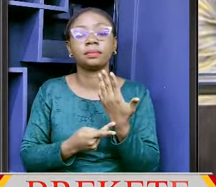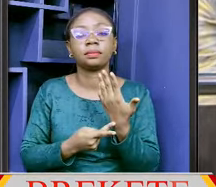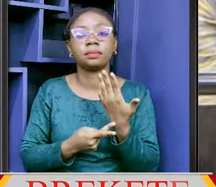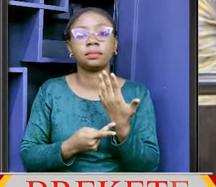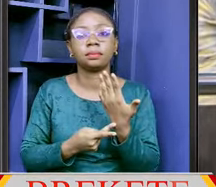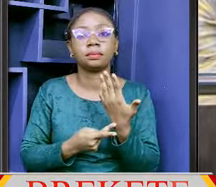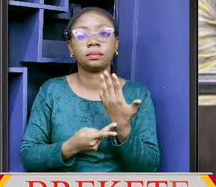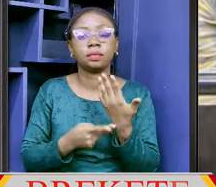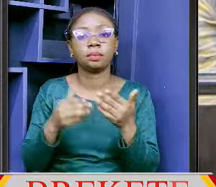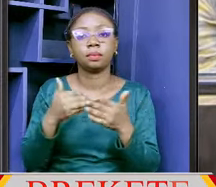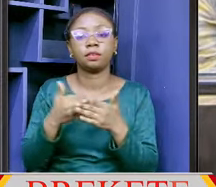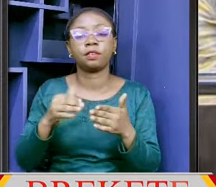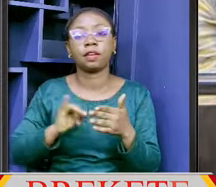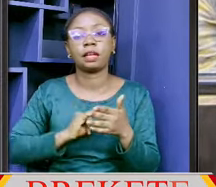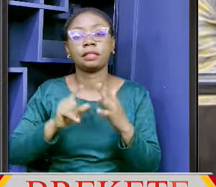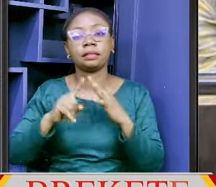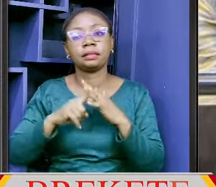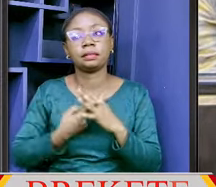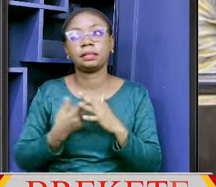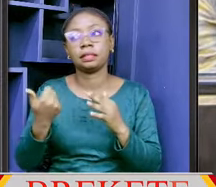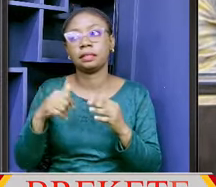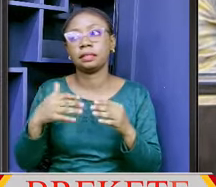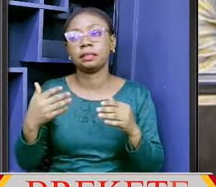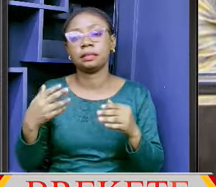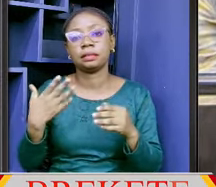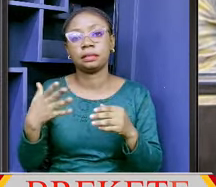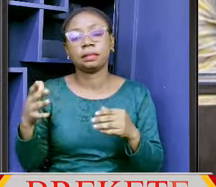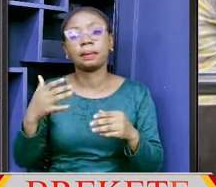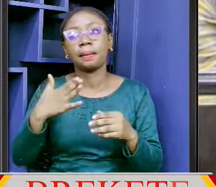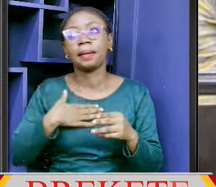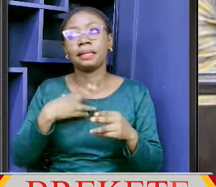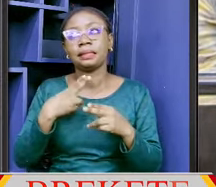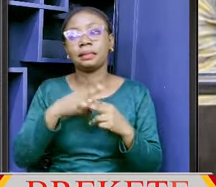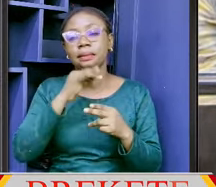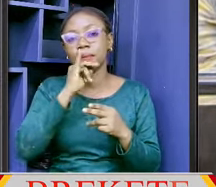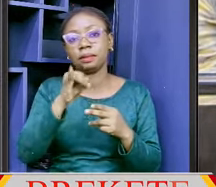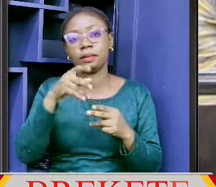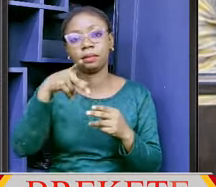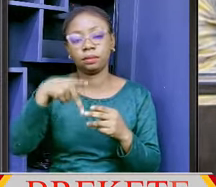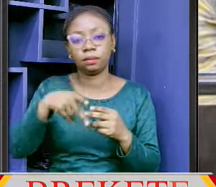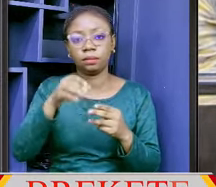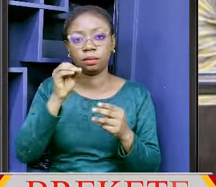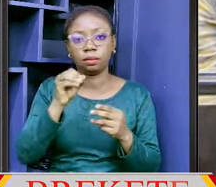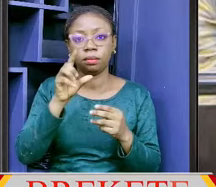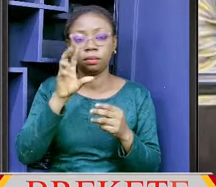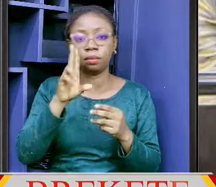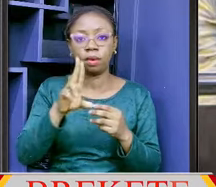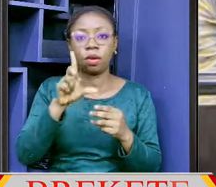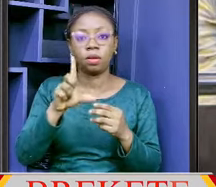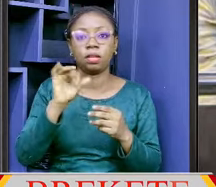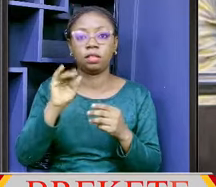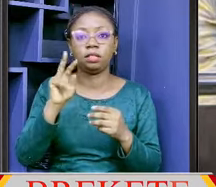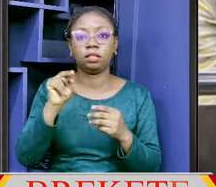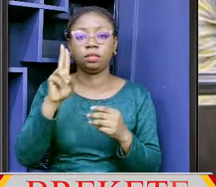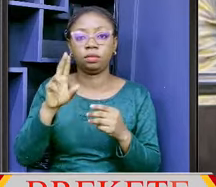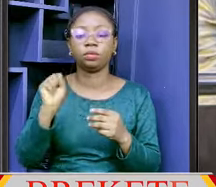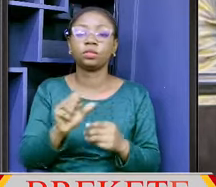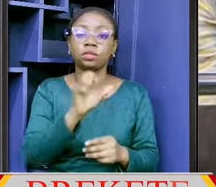Before I comment anything, my name is Paulinus Asukwu Efiong.